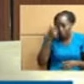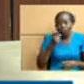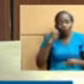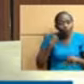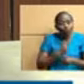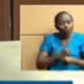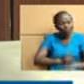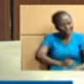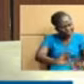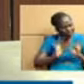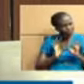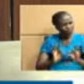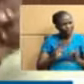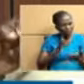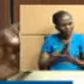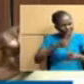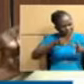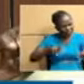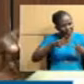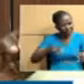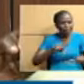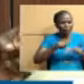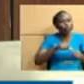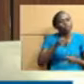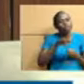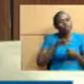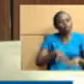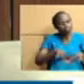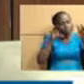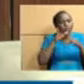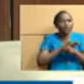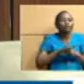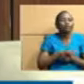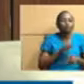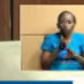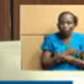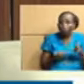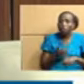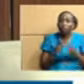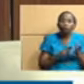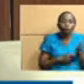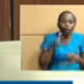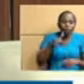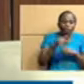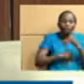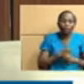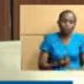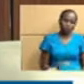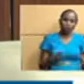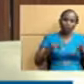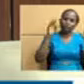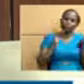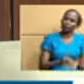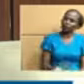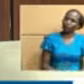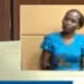realistic feasibility study onto the floods in Kasese. Before we get a report, 7 years down the road, the floods are here again.